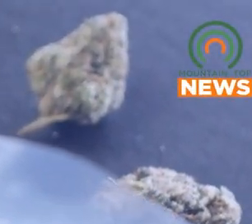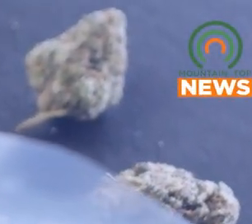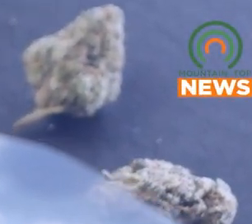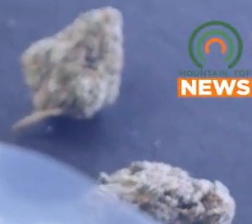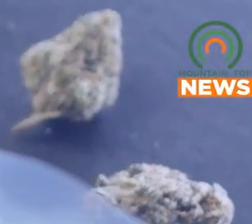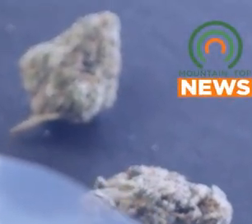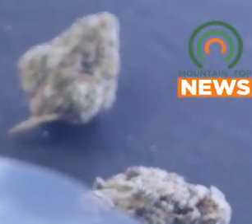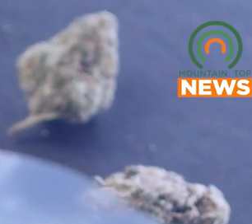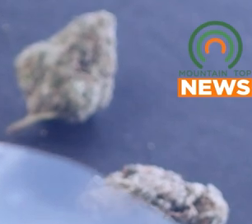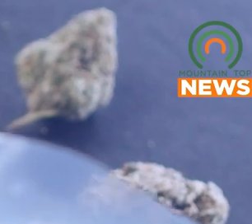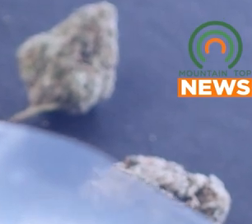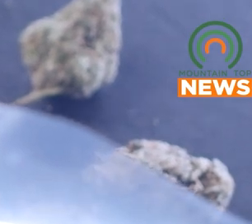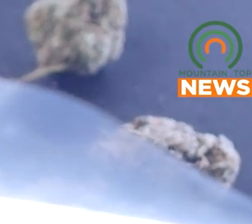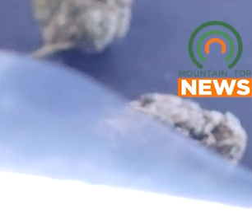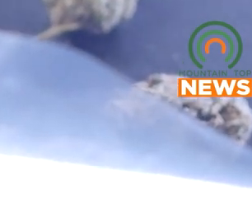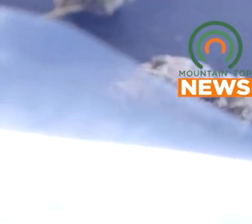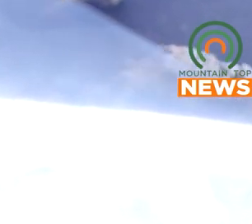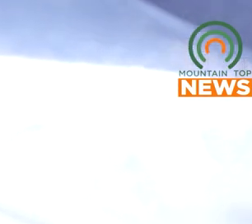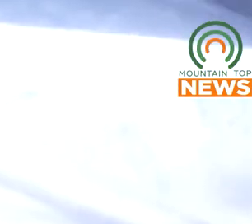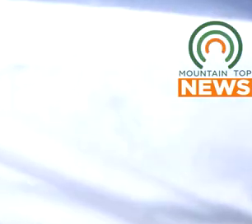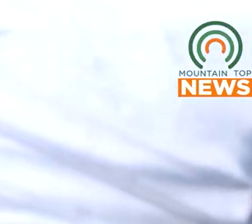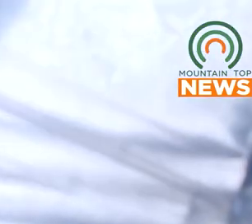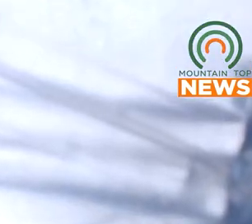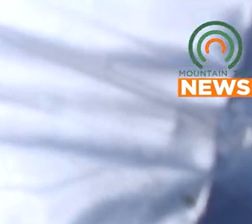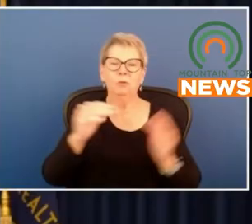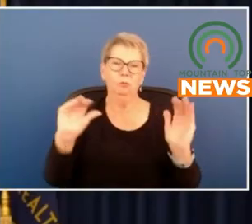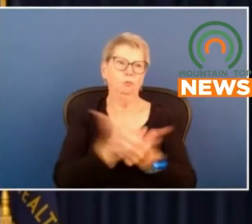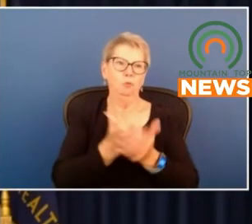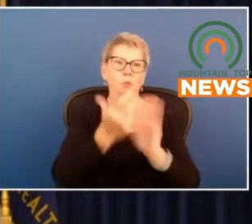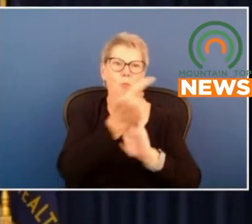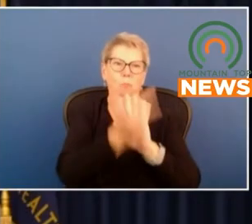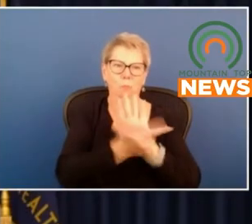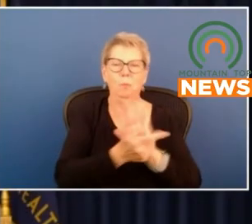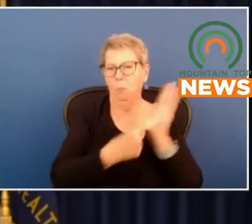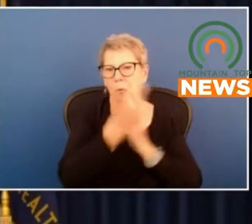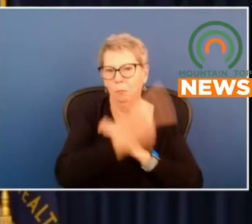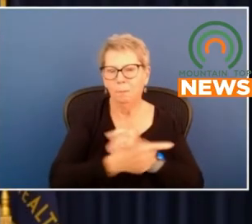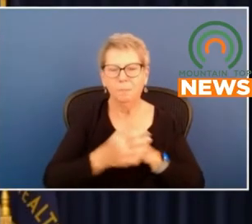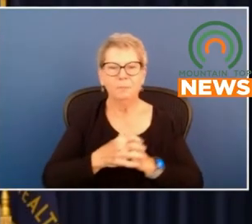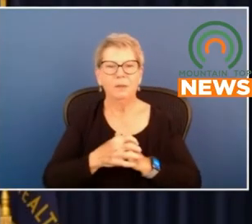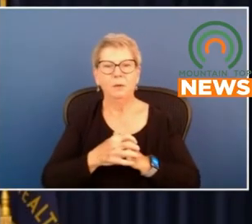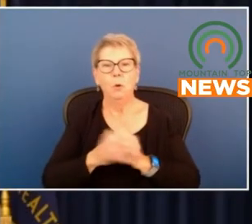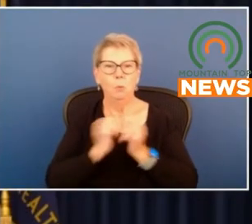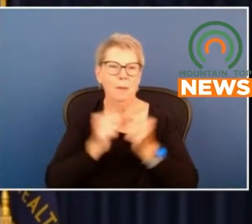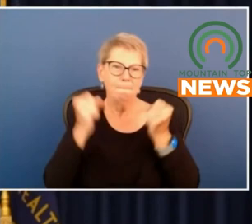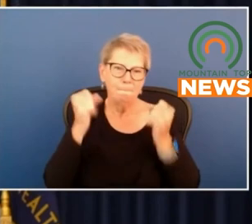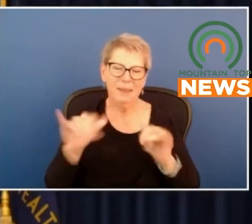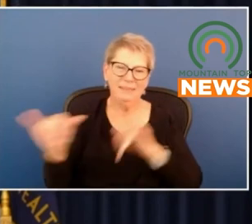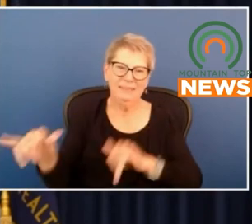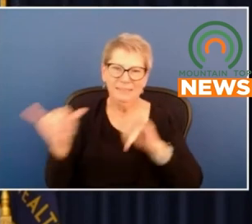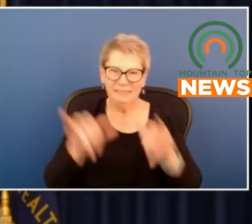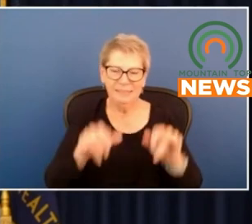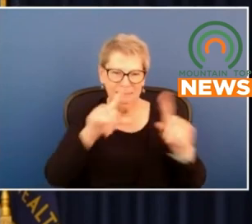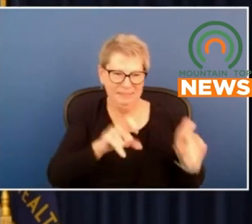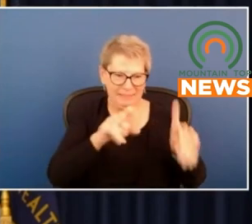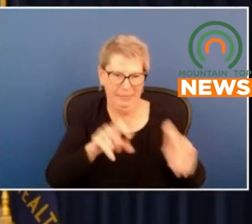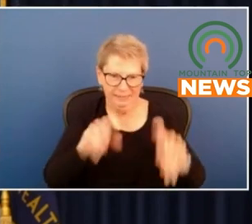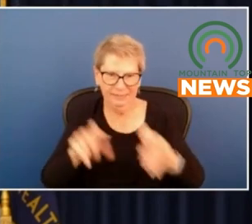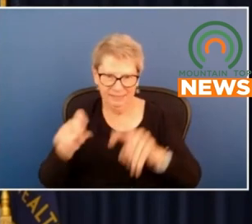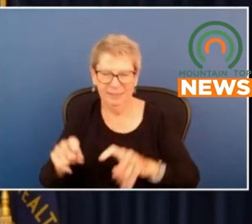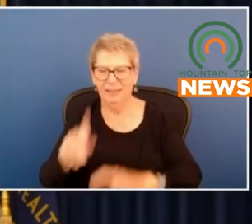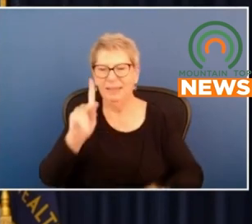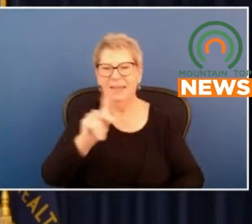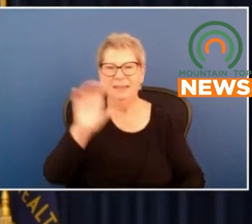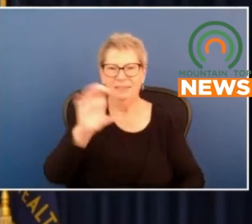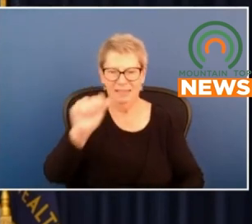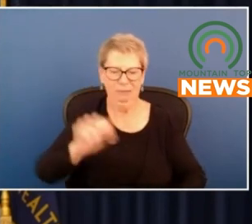he was thrilled to be chosen from nearly 5,000 applicants. With many of the same testable substances, KCA is poised to bring